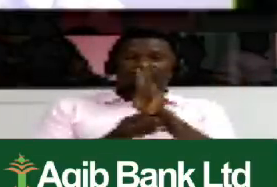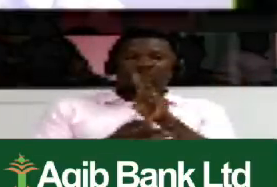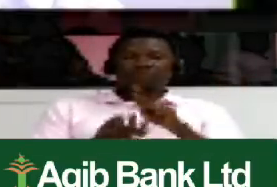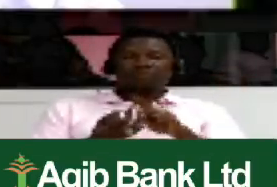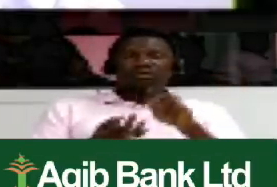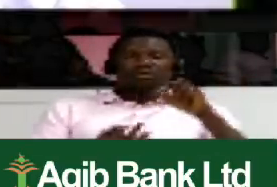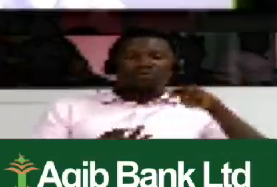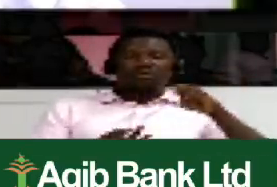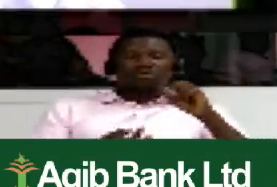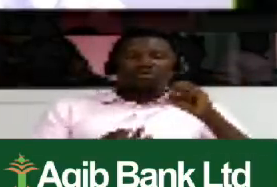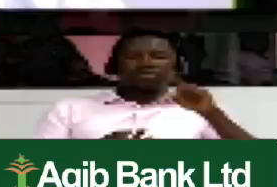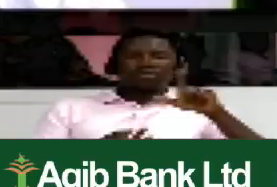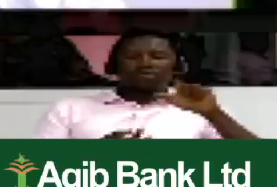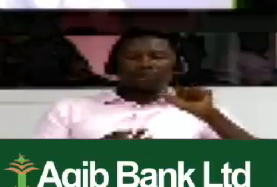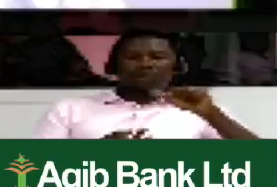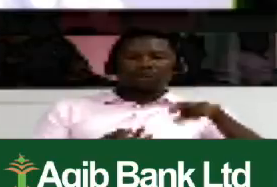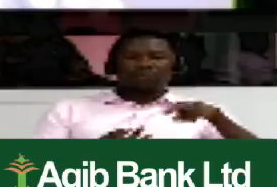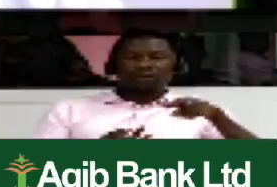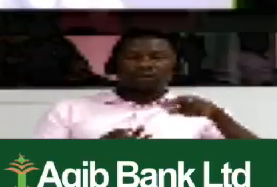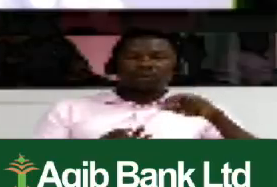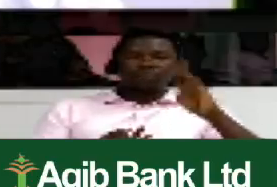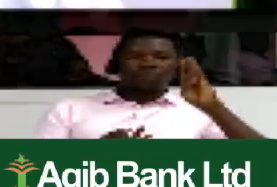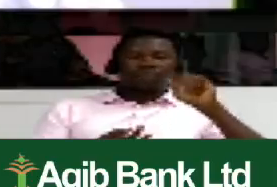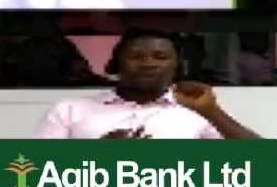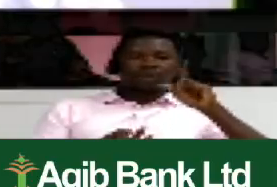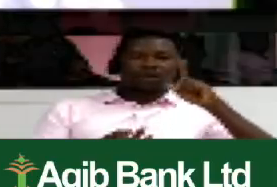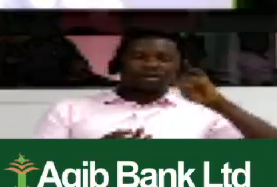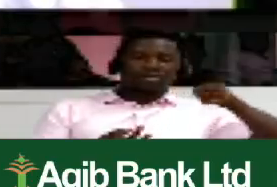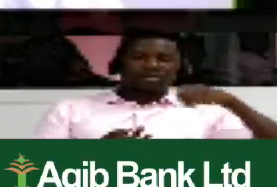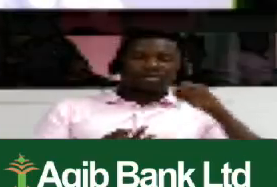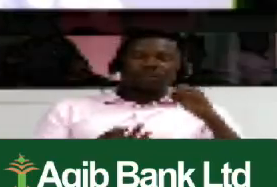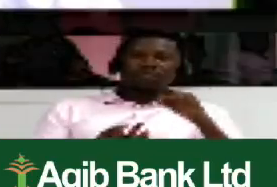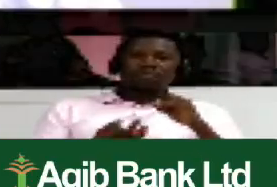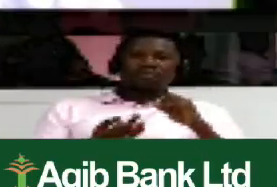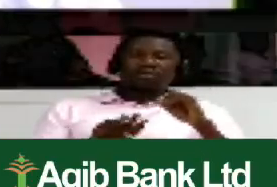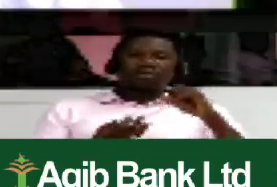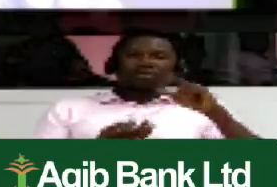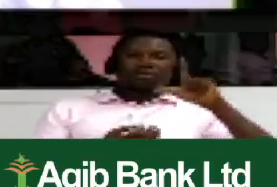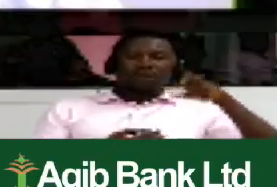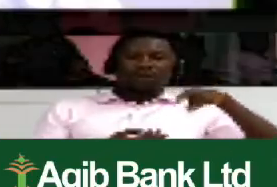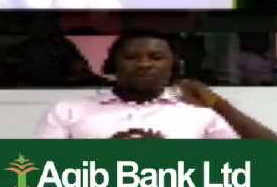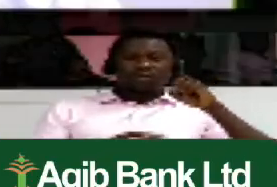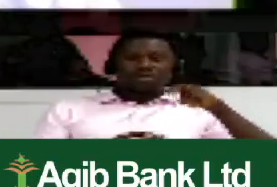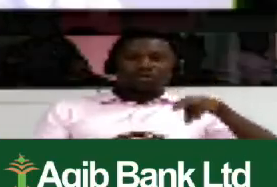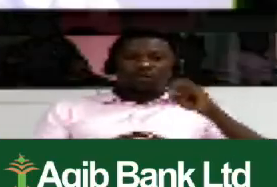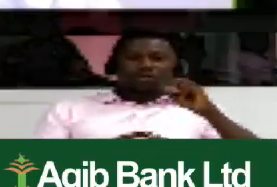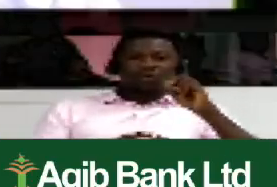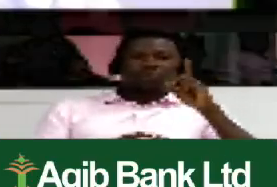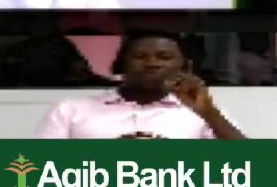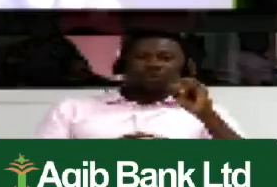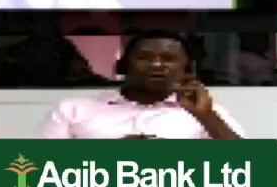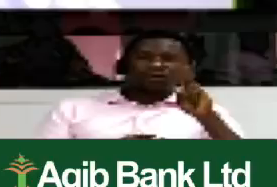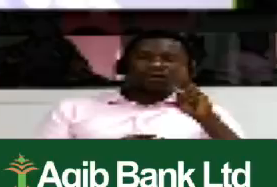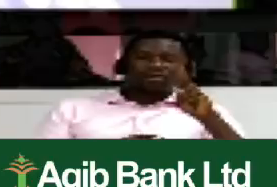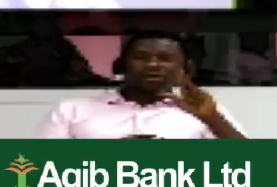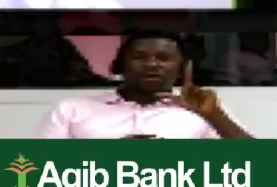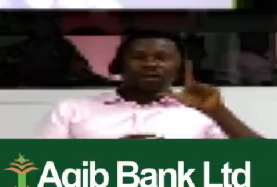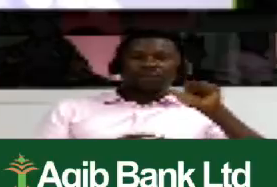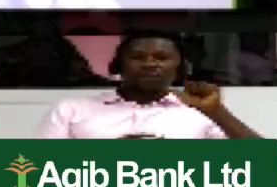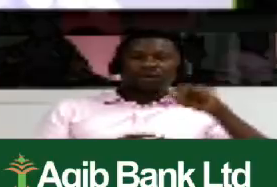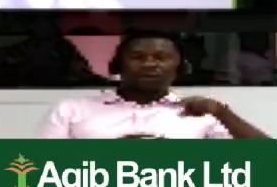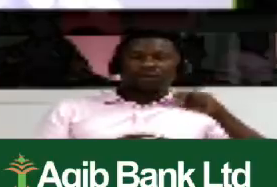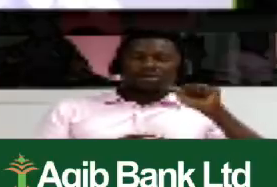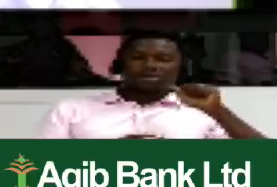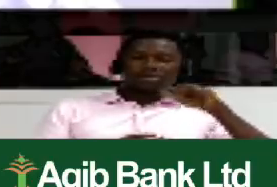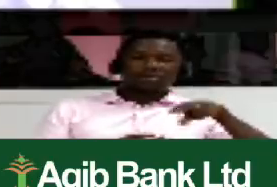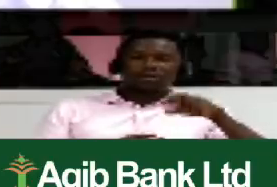GTTI student. Kalisco Pereira. Mohamed Lamin Chun, Latikunda, junior secondary school at the time. Regina